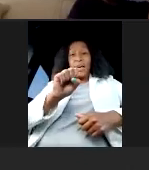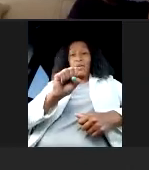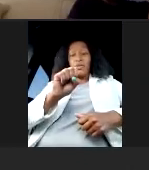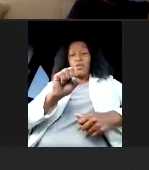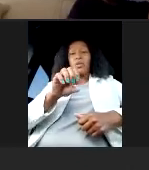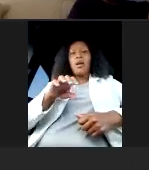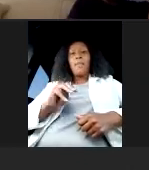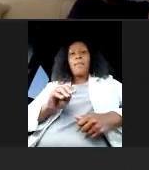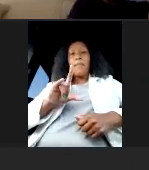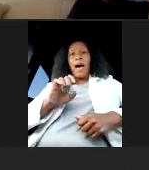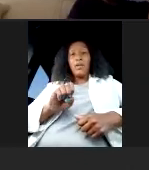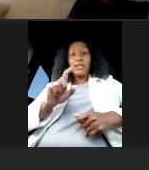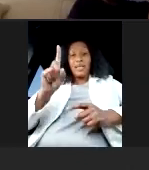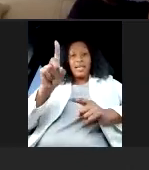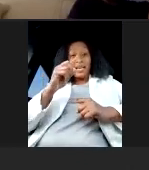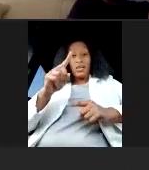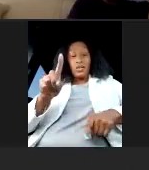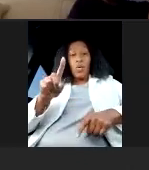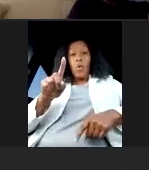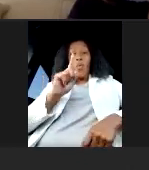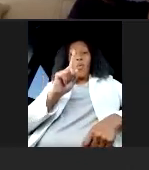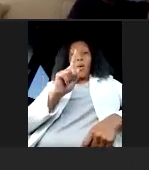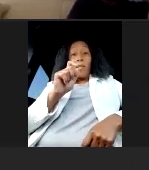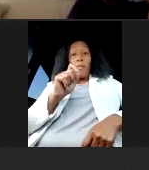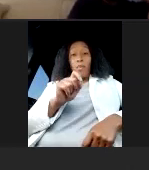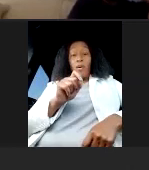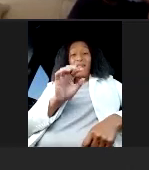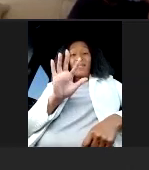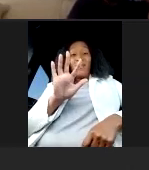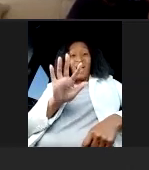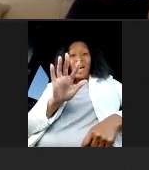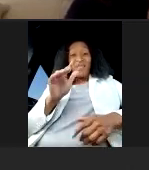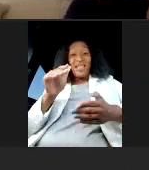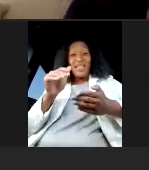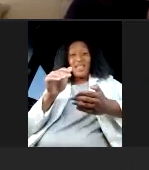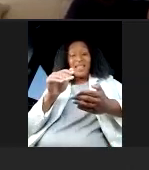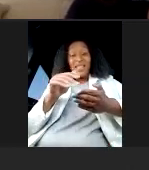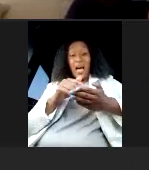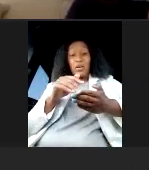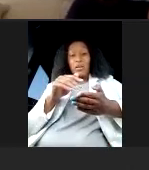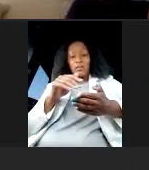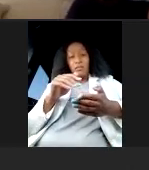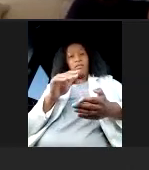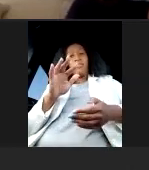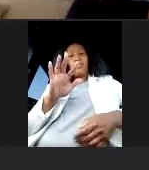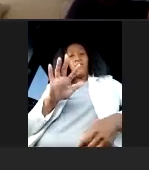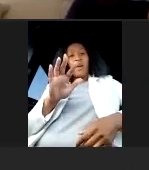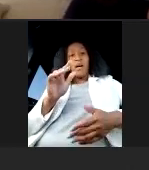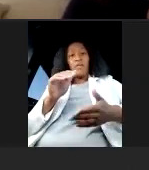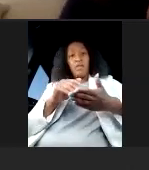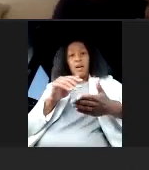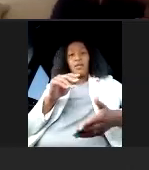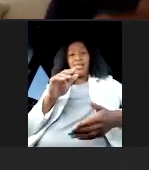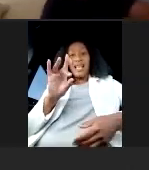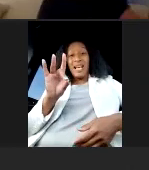times 5,280 and divide that by 1.609. And notice my kilometers